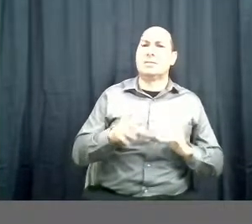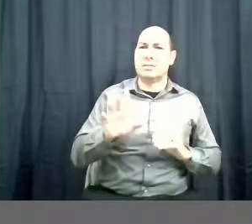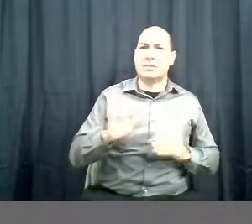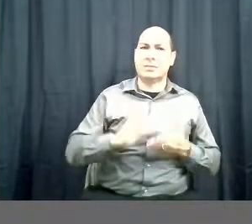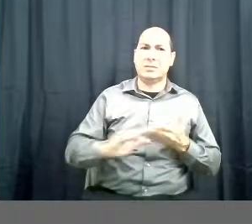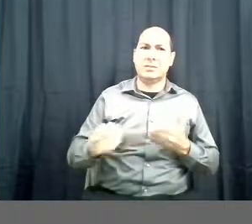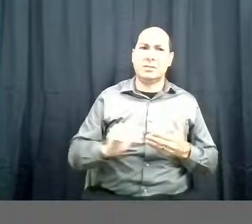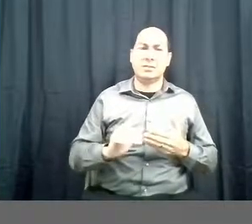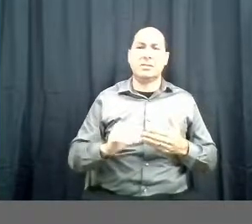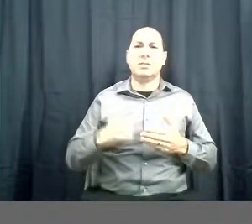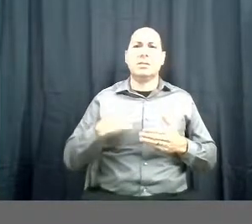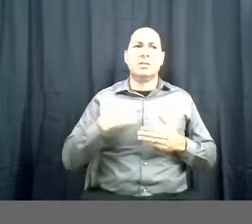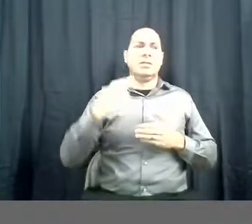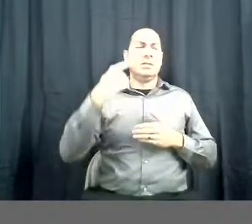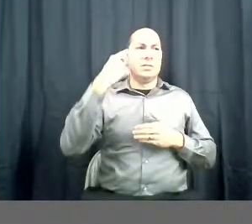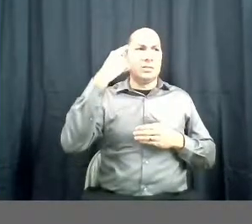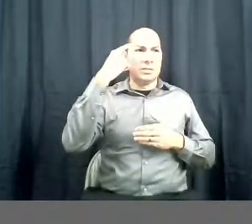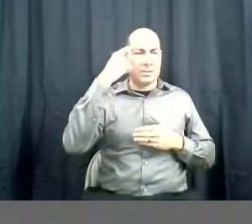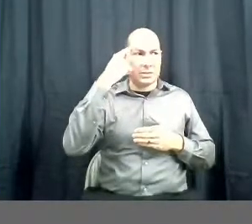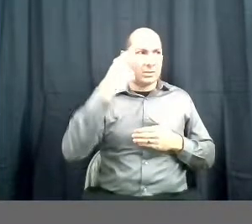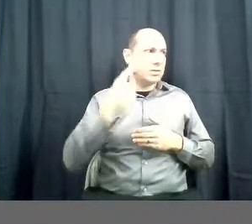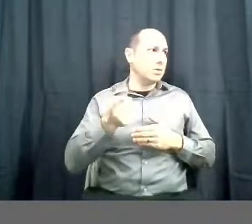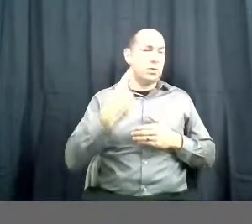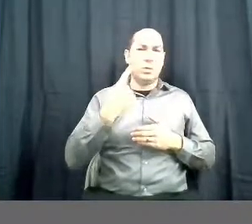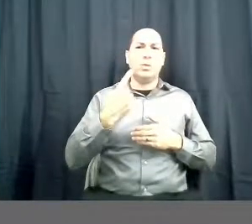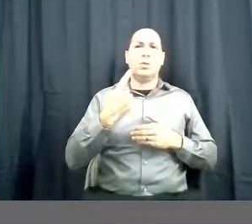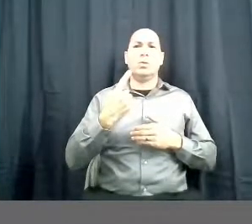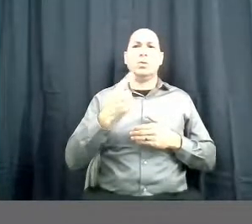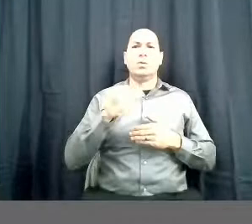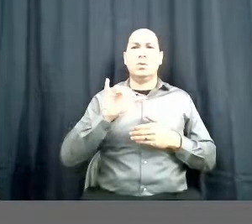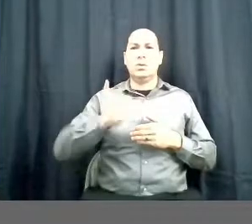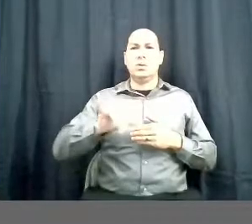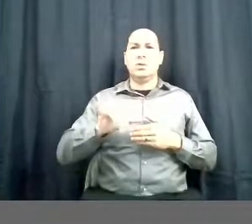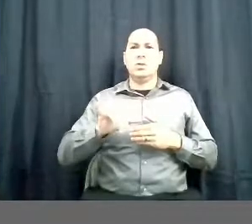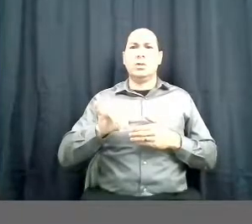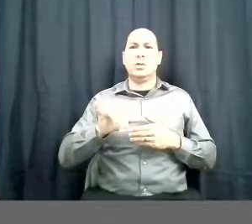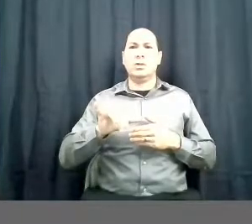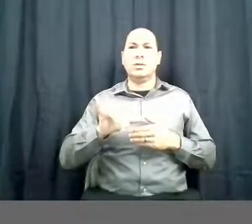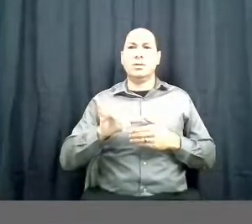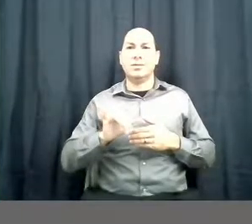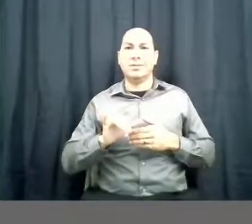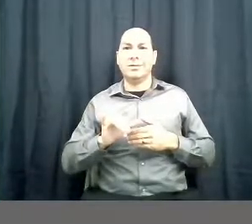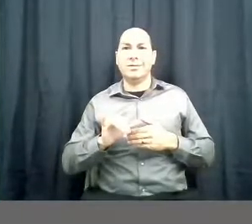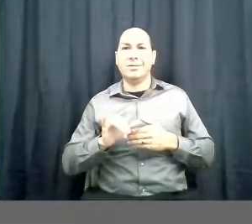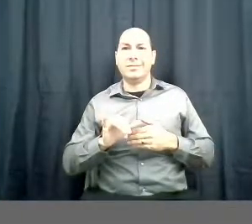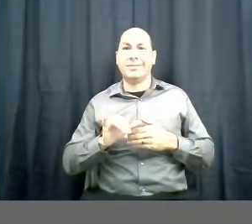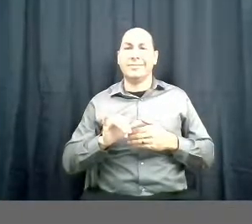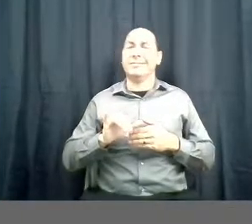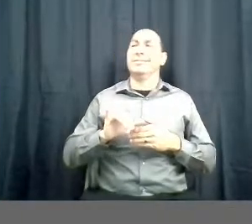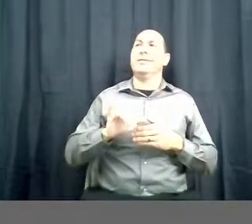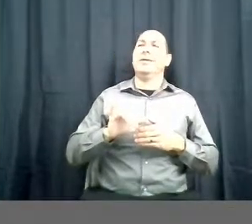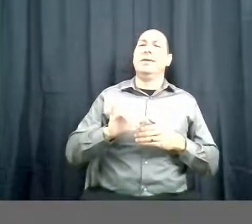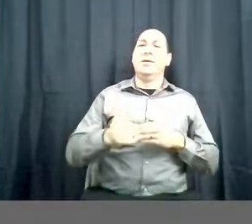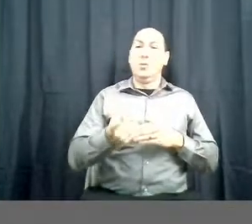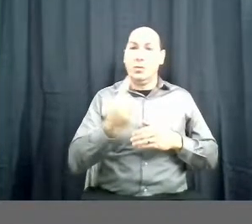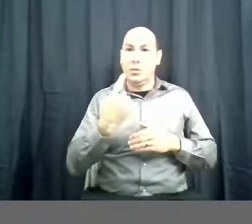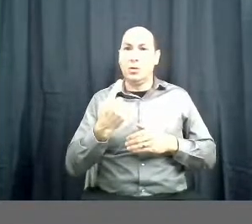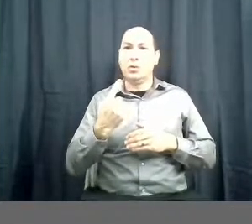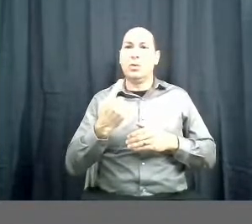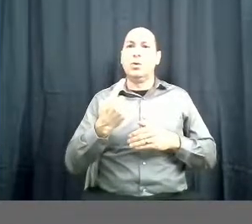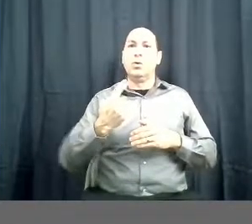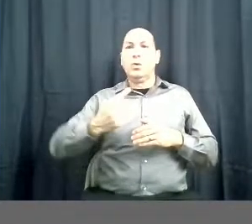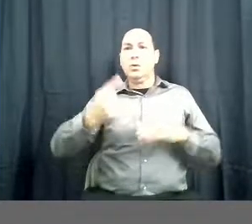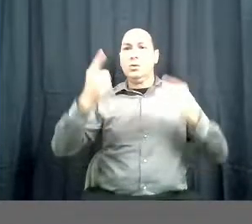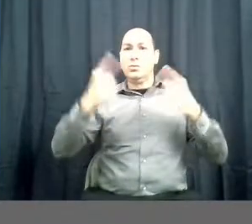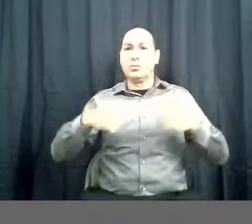I think, Mr. Peterson, I think one of the issues is that each You can call of me the, Justin. Justin, each of the successive offers to the